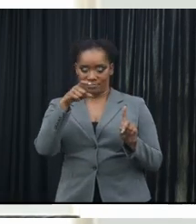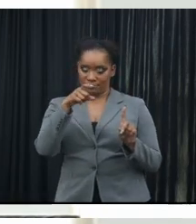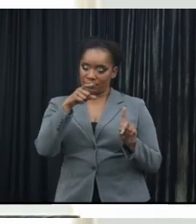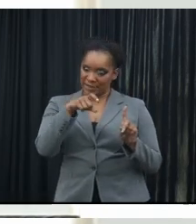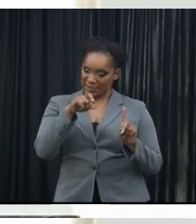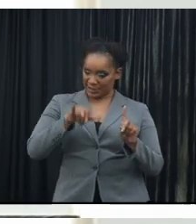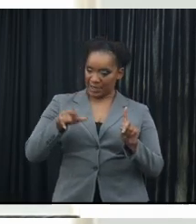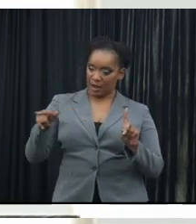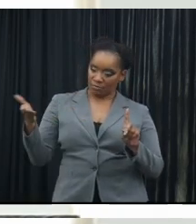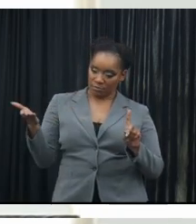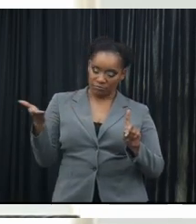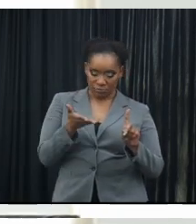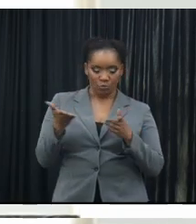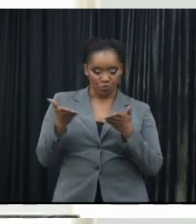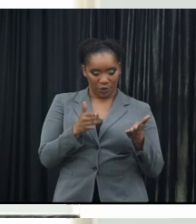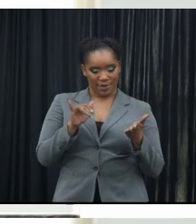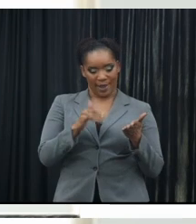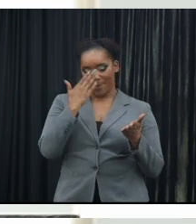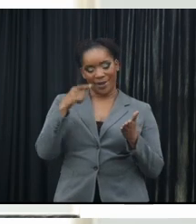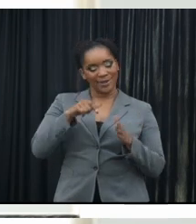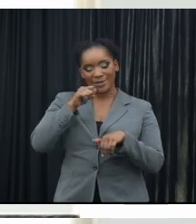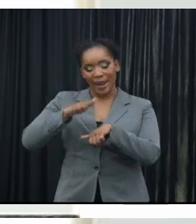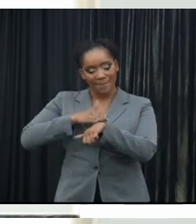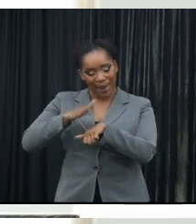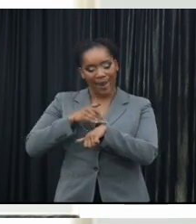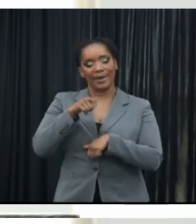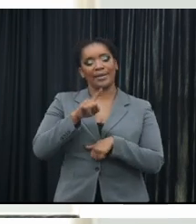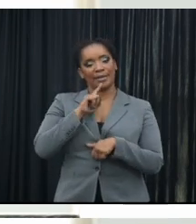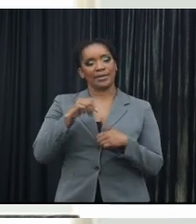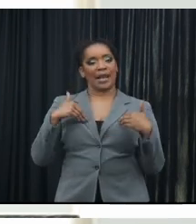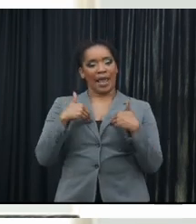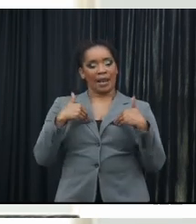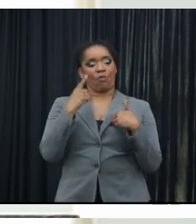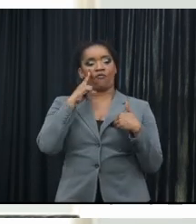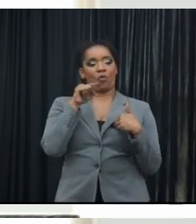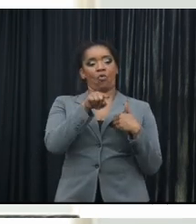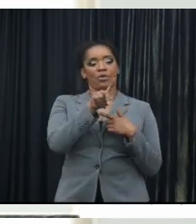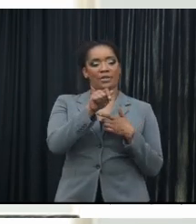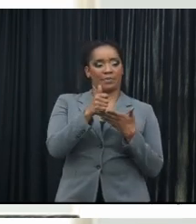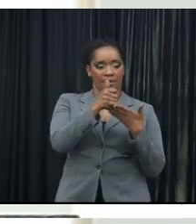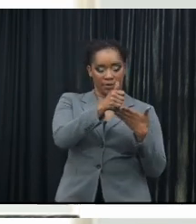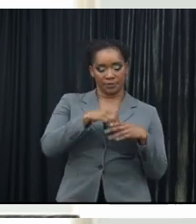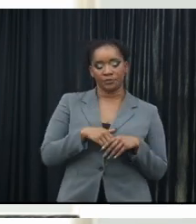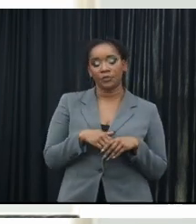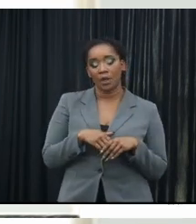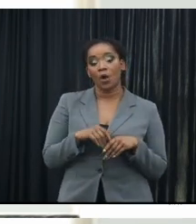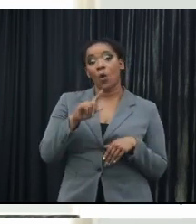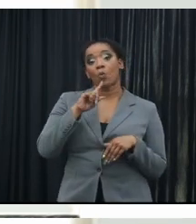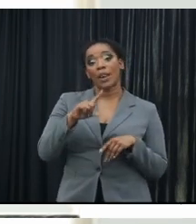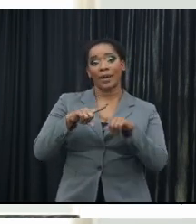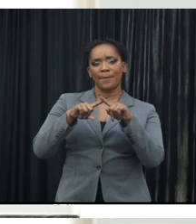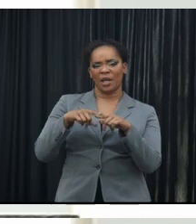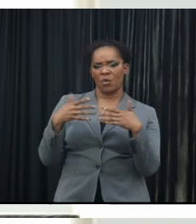on those because it's not a pet, it's an animal that's needed for the disability. So it really depends upon what is the rule or